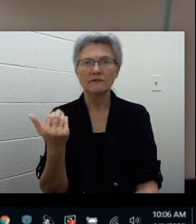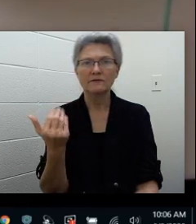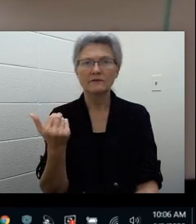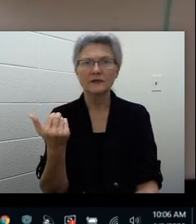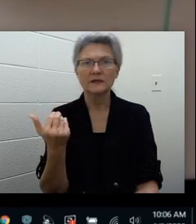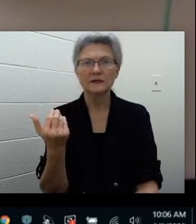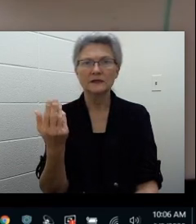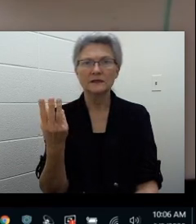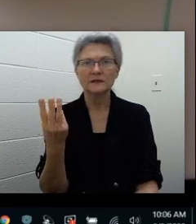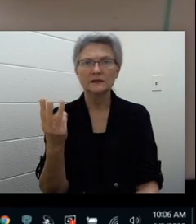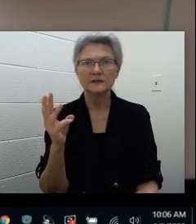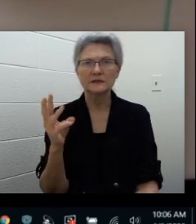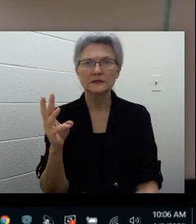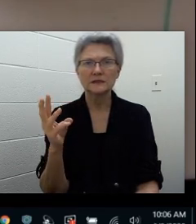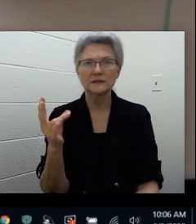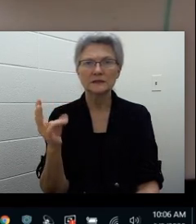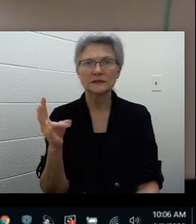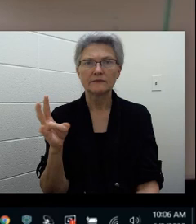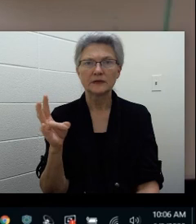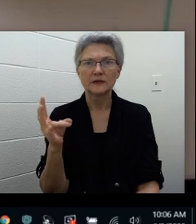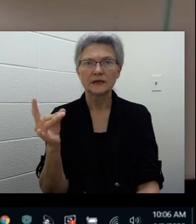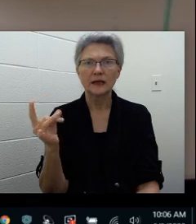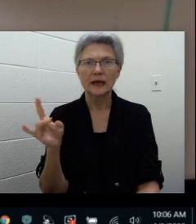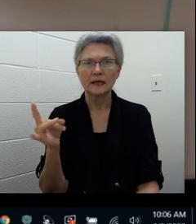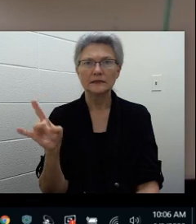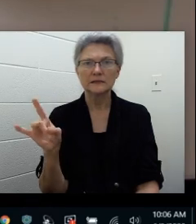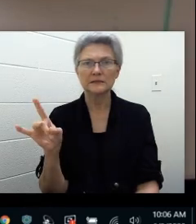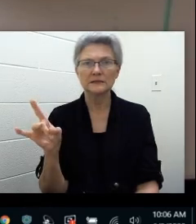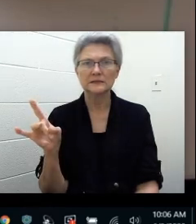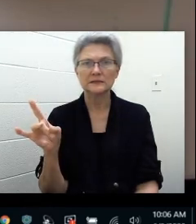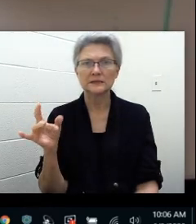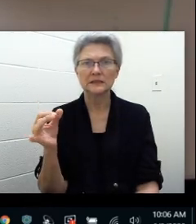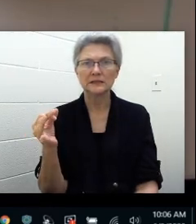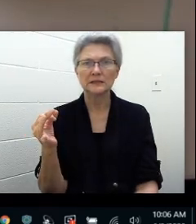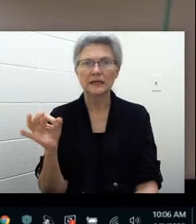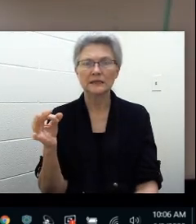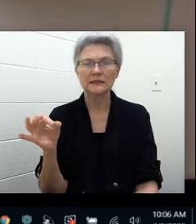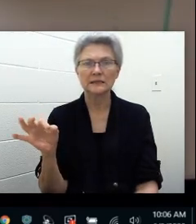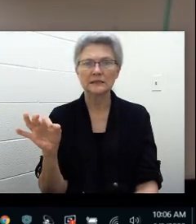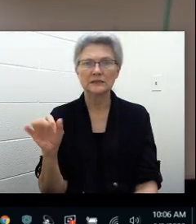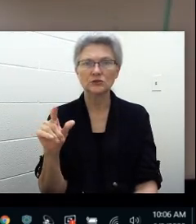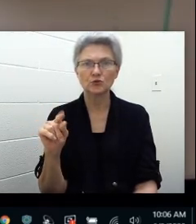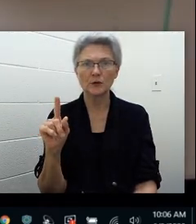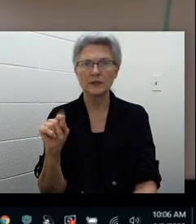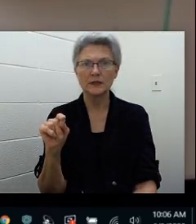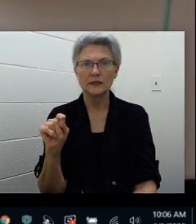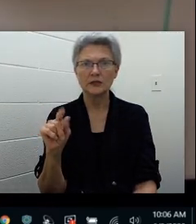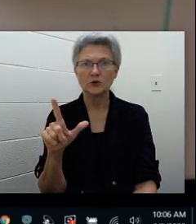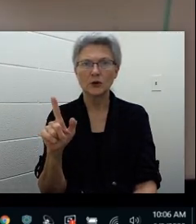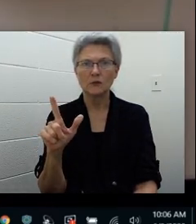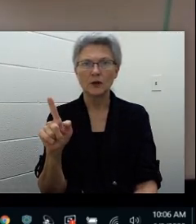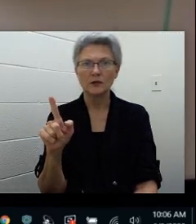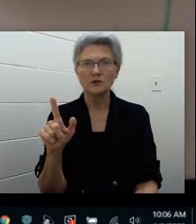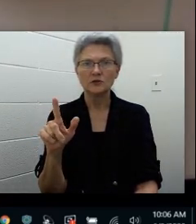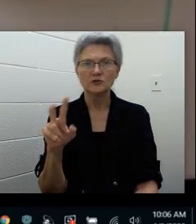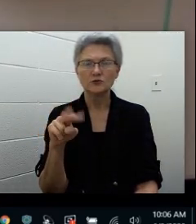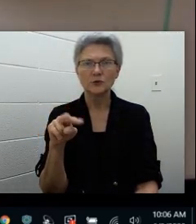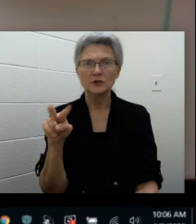14, 15, 16, 17, 18, 19, 20,